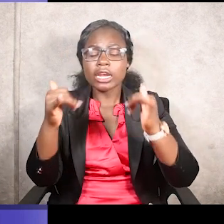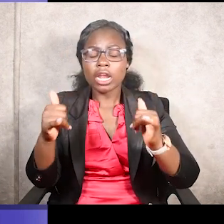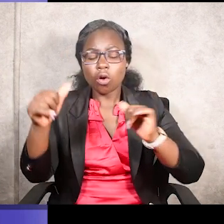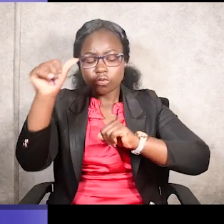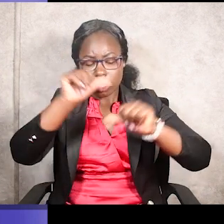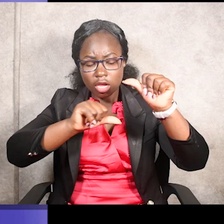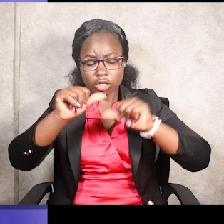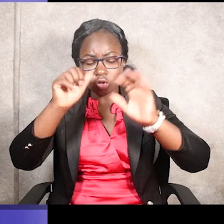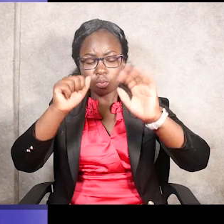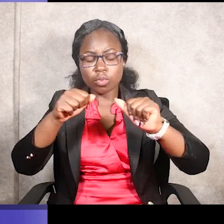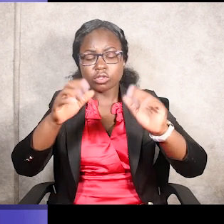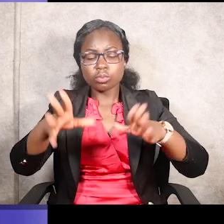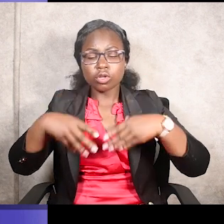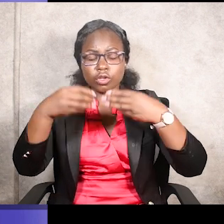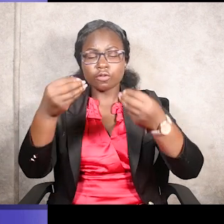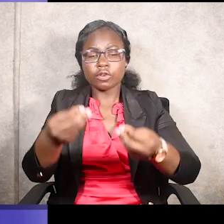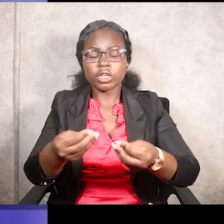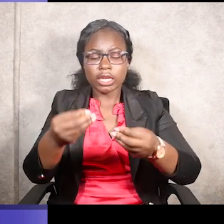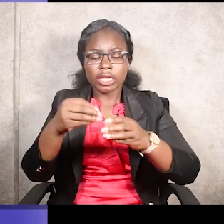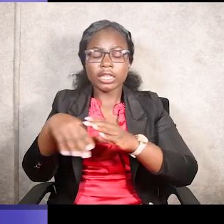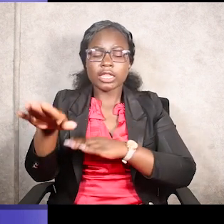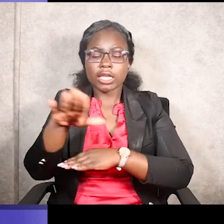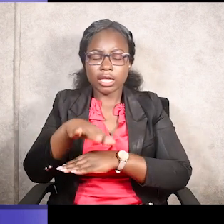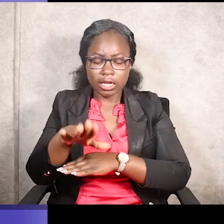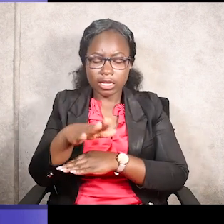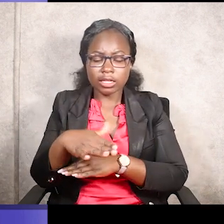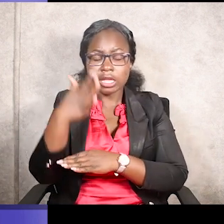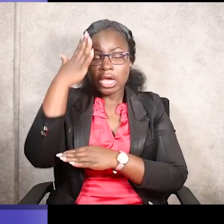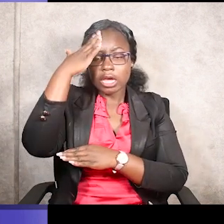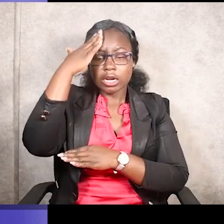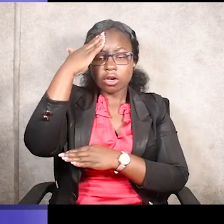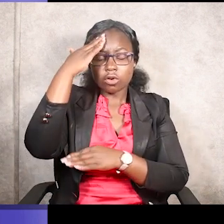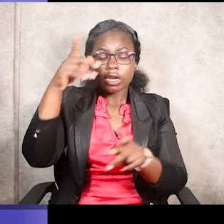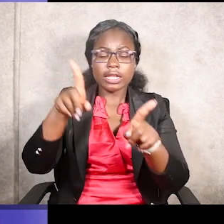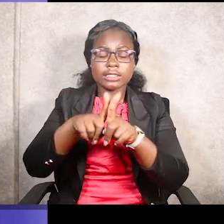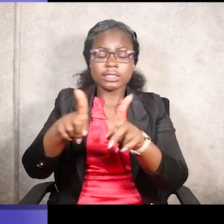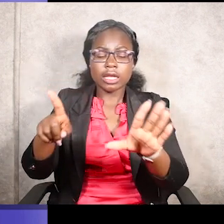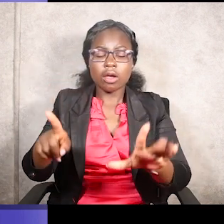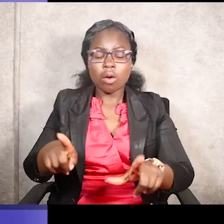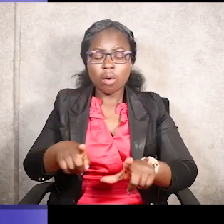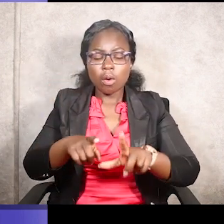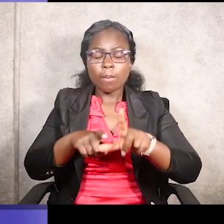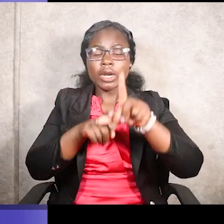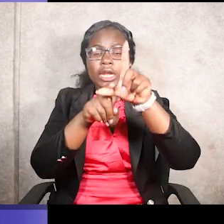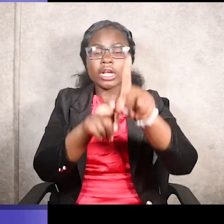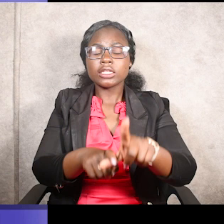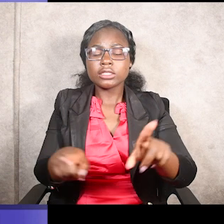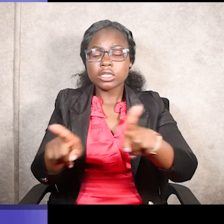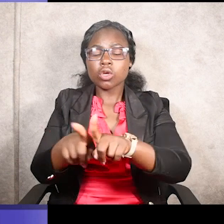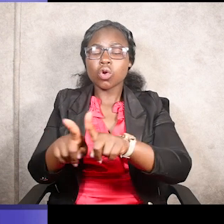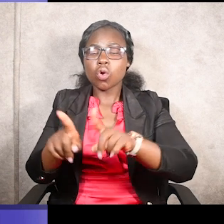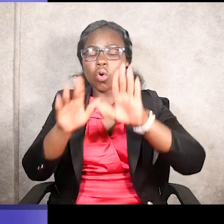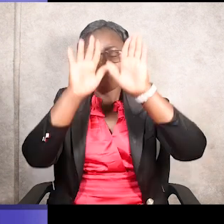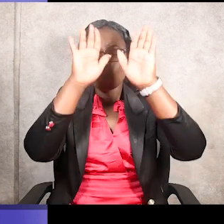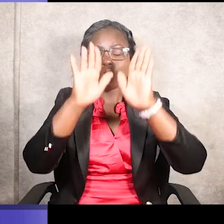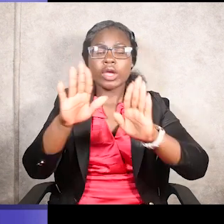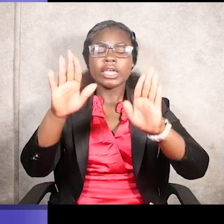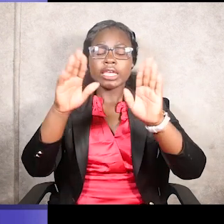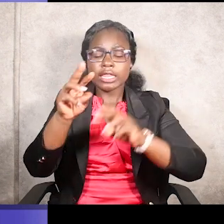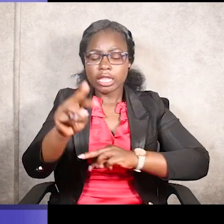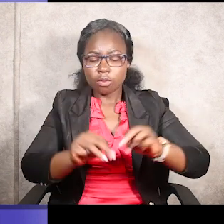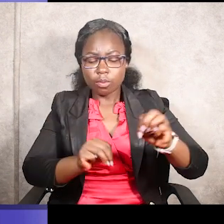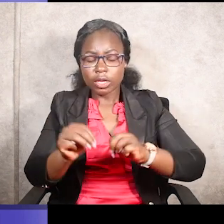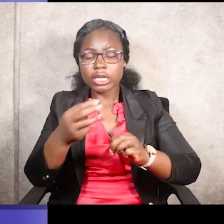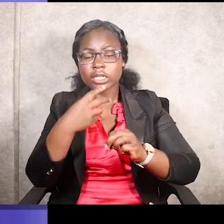can also be designed in the event of gaps. Recognition and rewards is also critical in performance management,